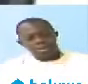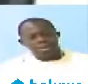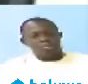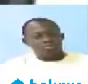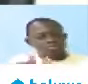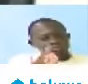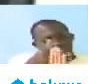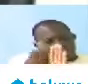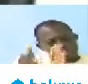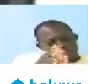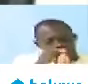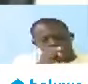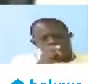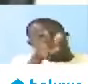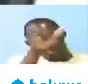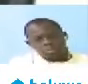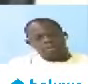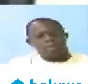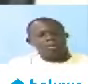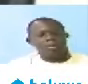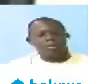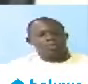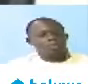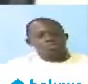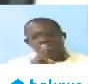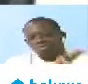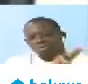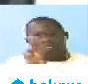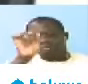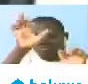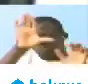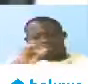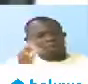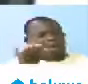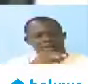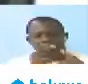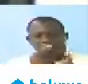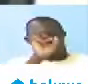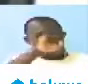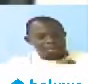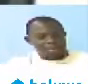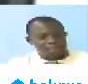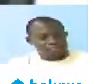so it is a fentanyl or that. You cannot do anything by yourself.